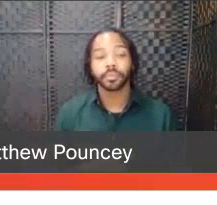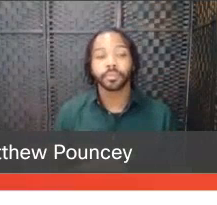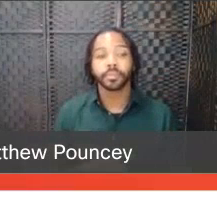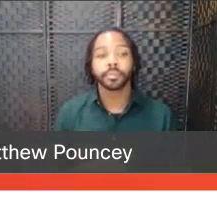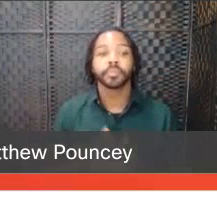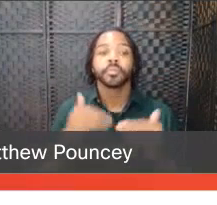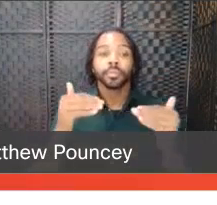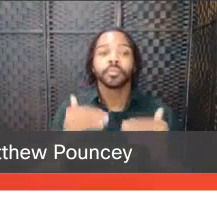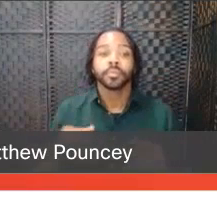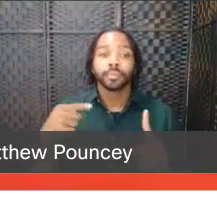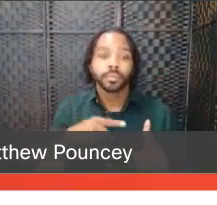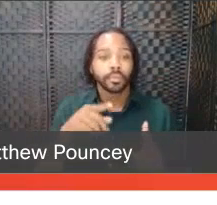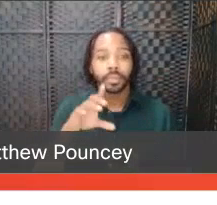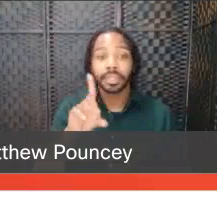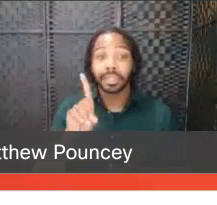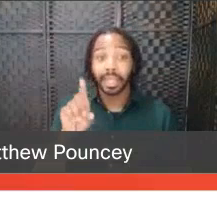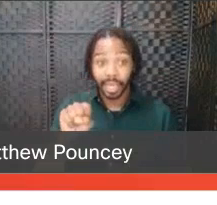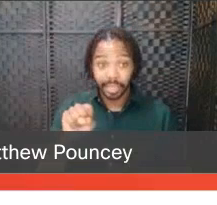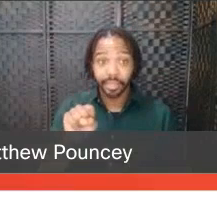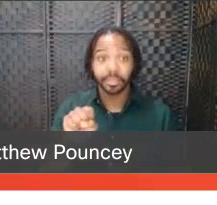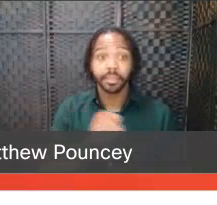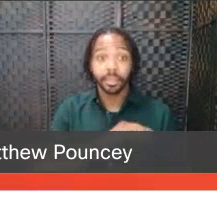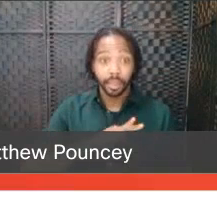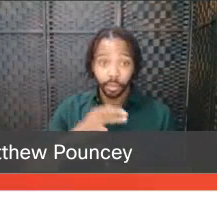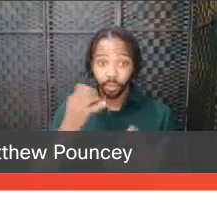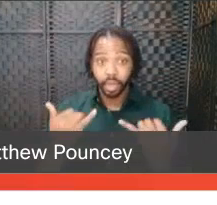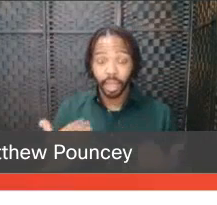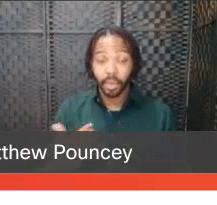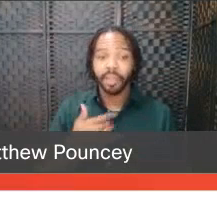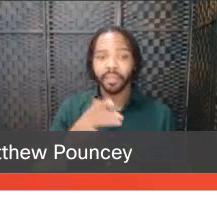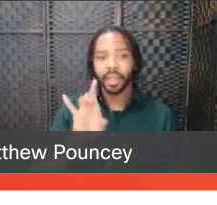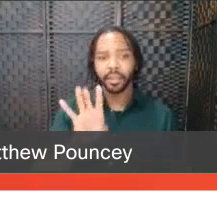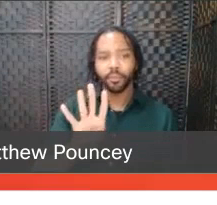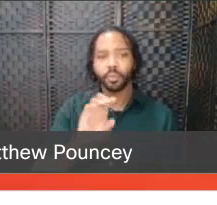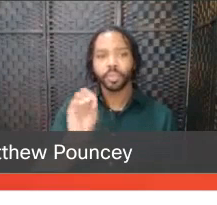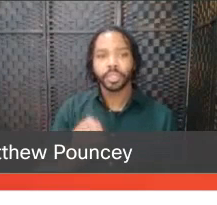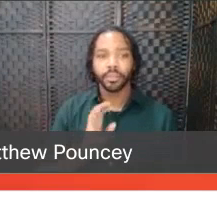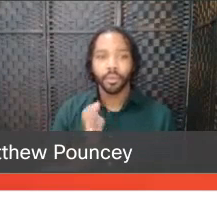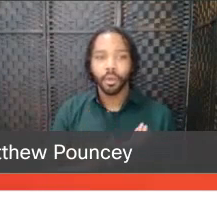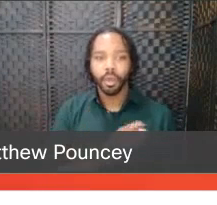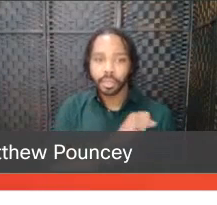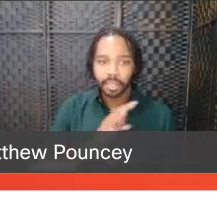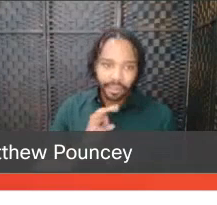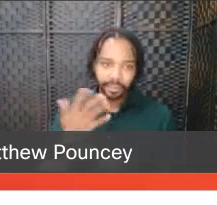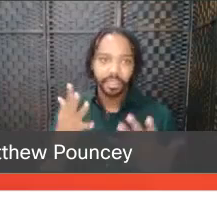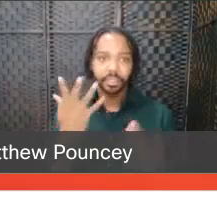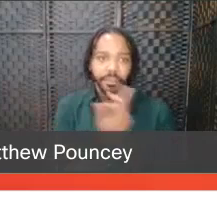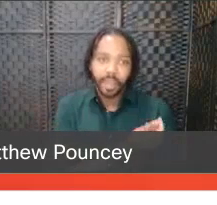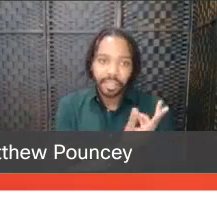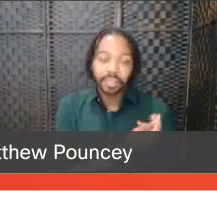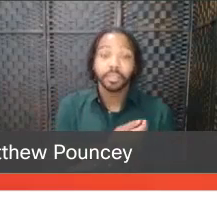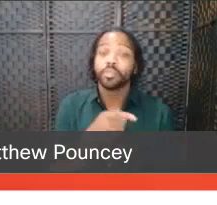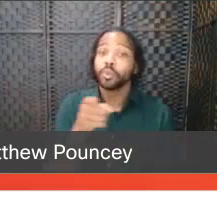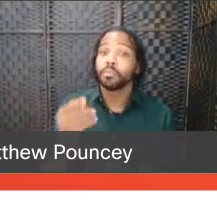Among DDS staff, as of now, we are at 84% of our staff. As people may be aware,